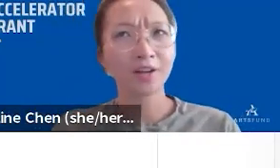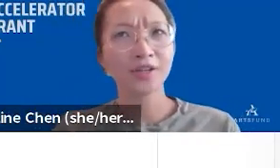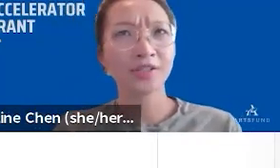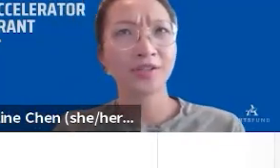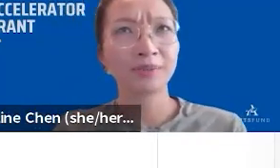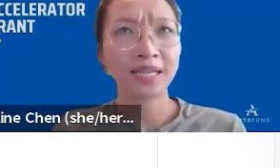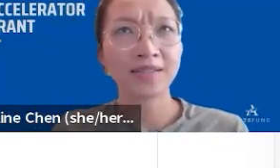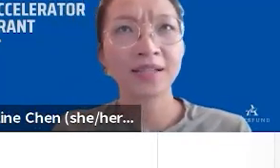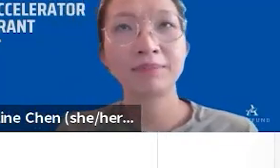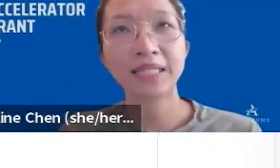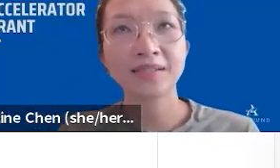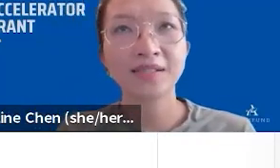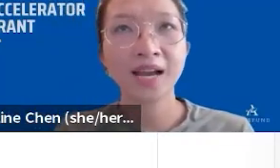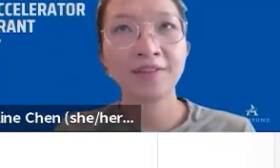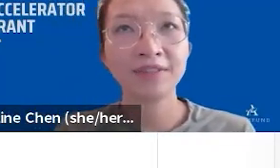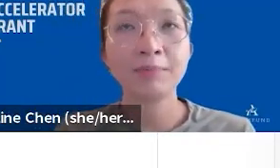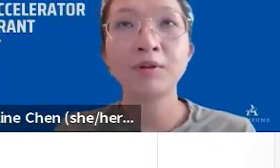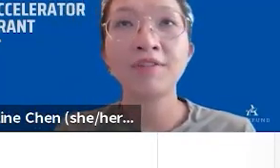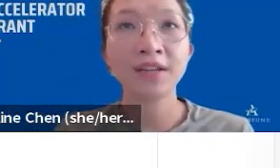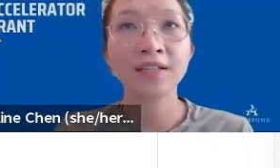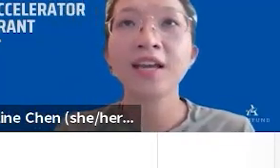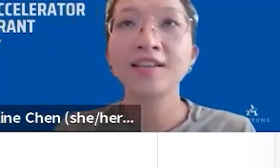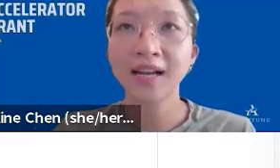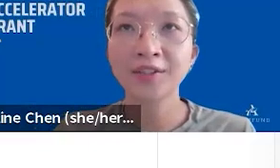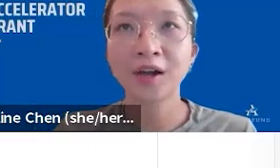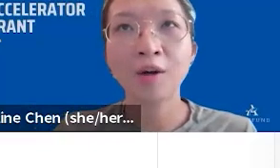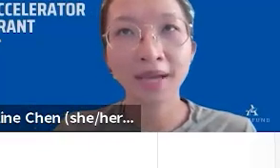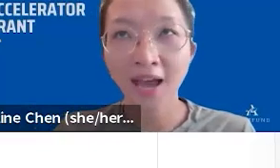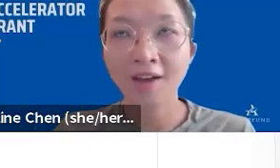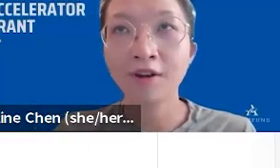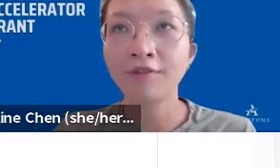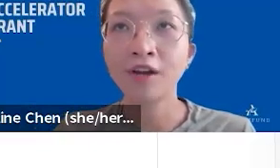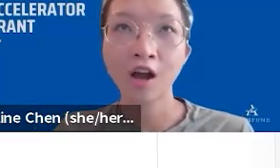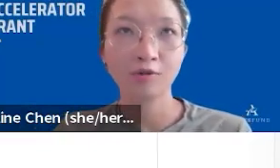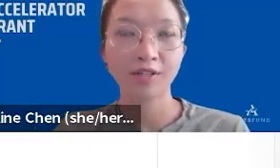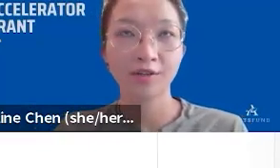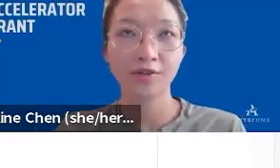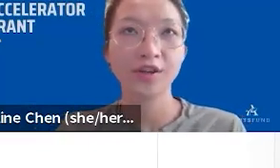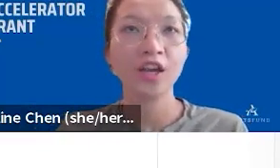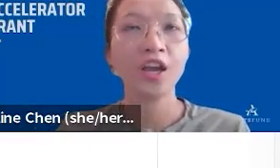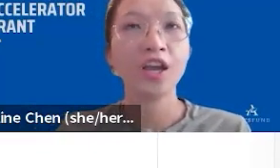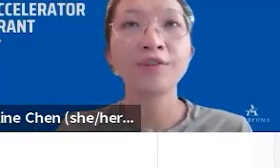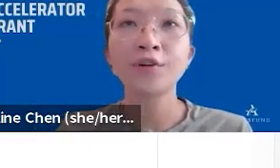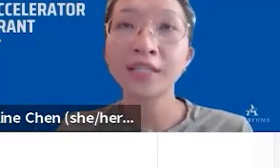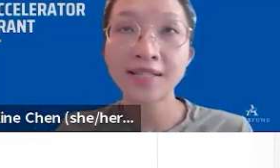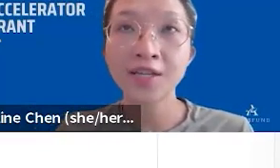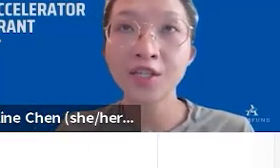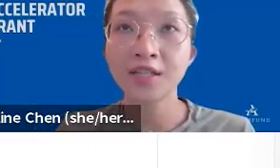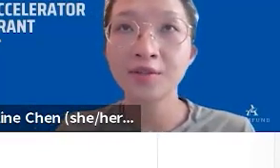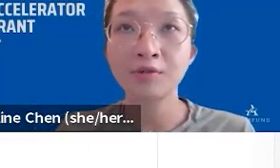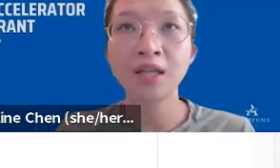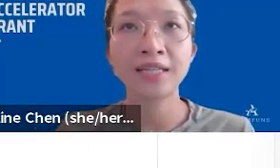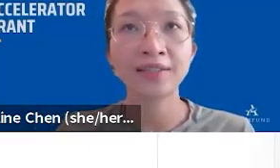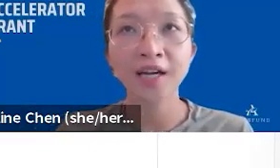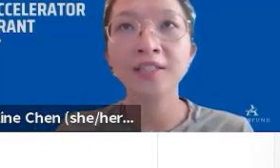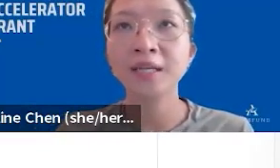run by contractors, please complete the staff demographic sector on behalf of your contractors. If your organization